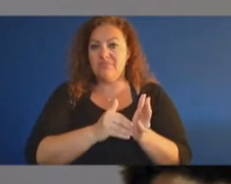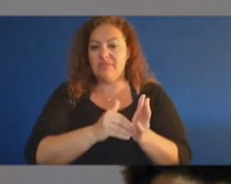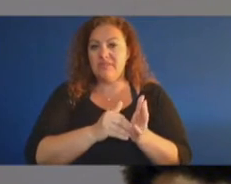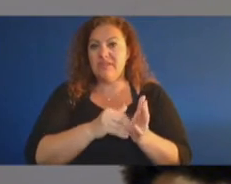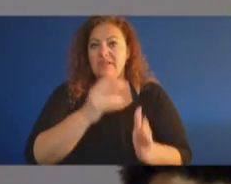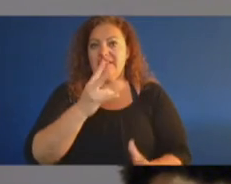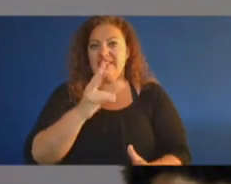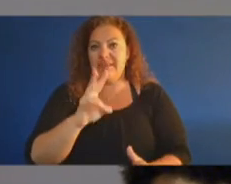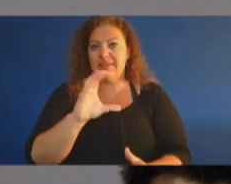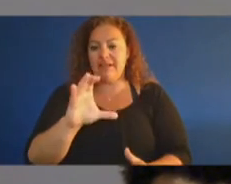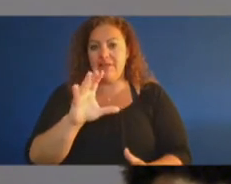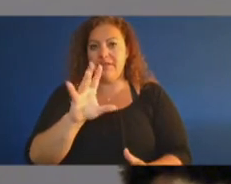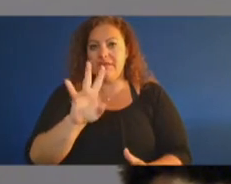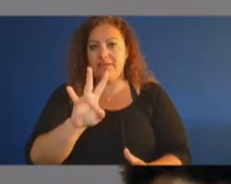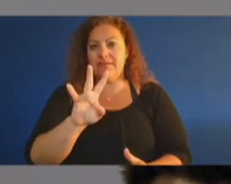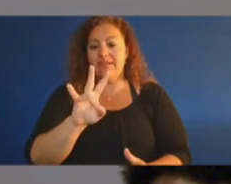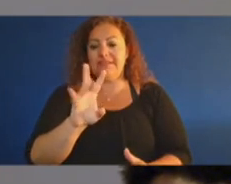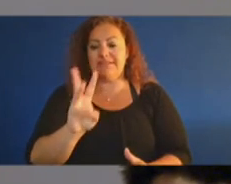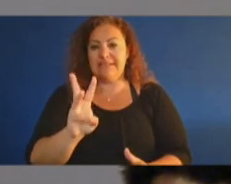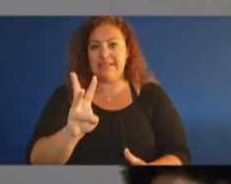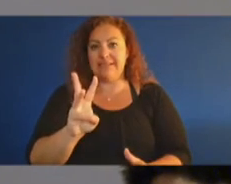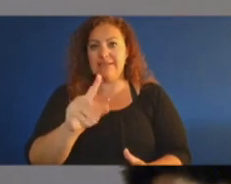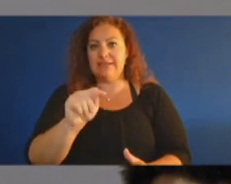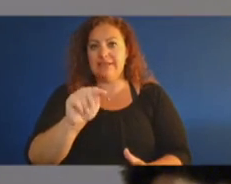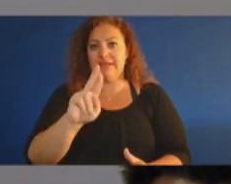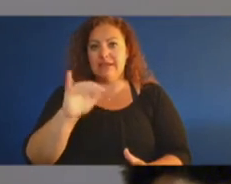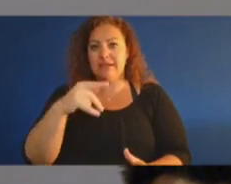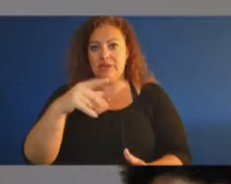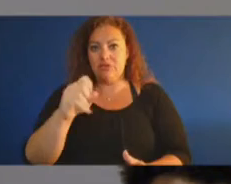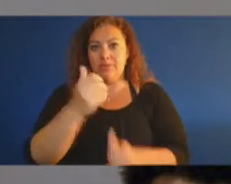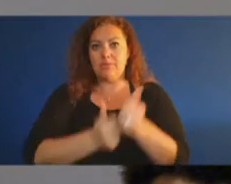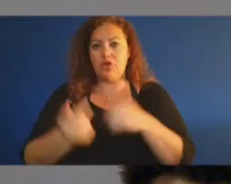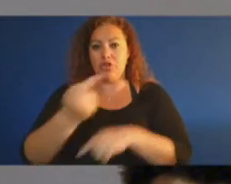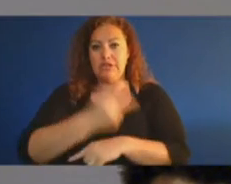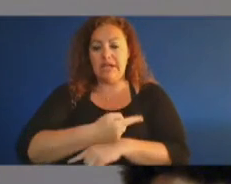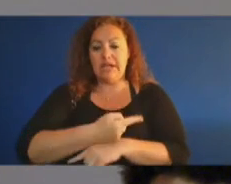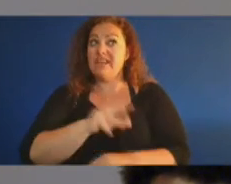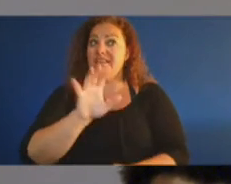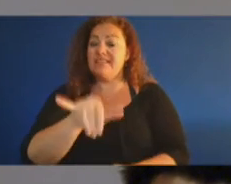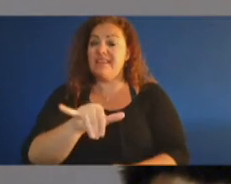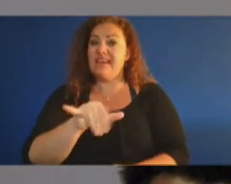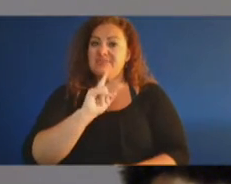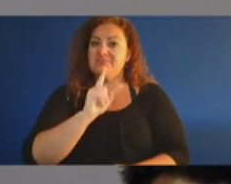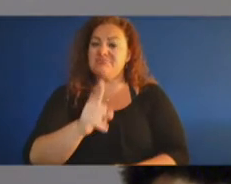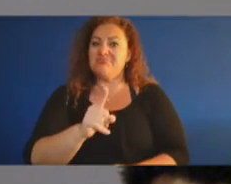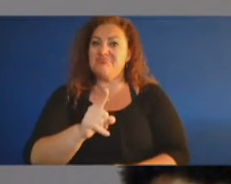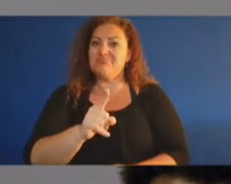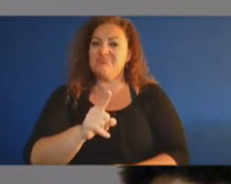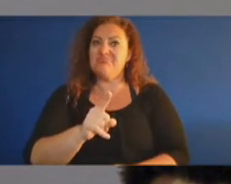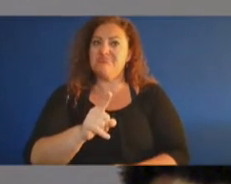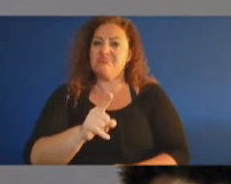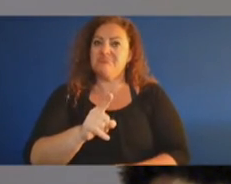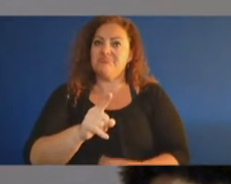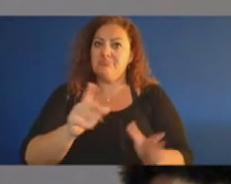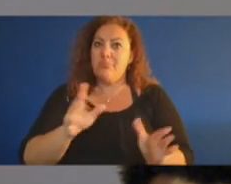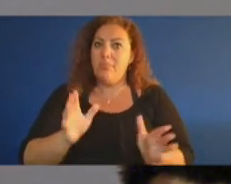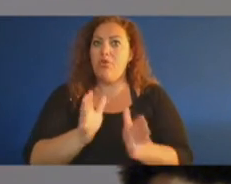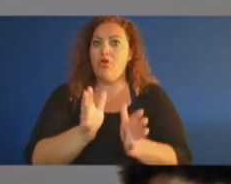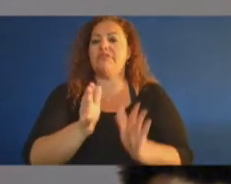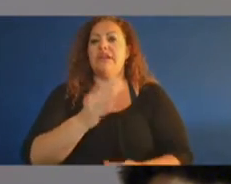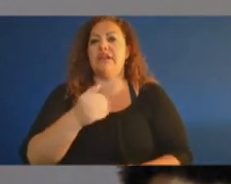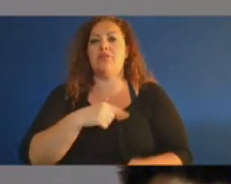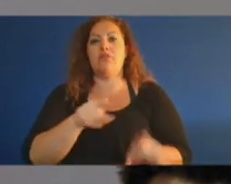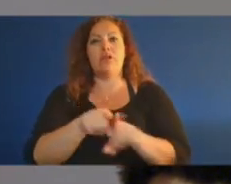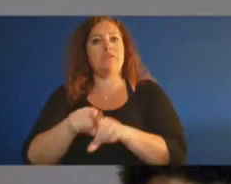1776 trips per day and so that is a pretty significant push and I think we also need to be